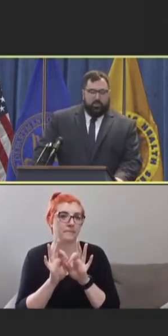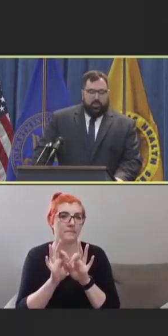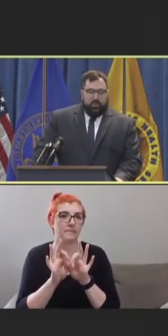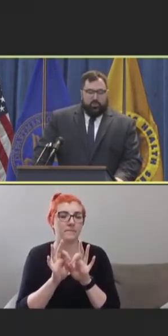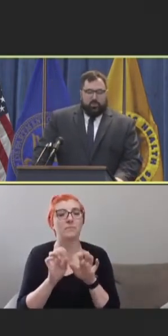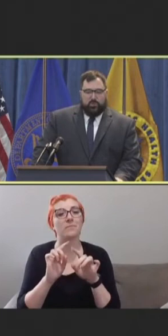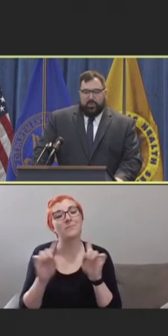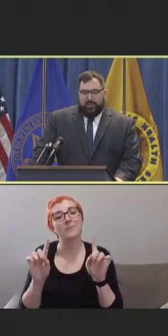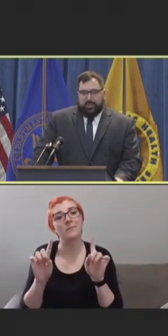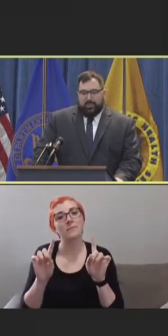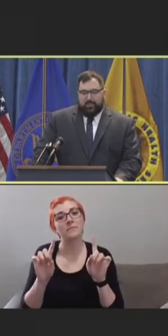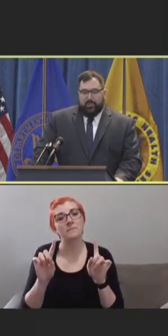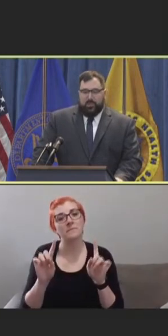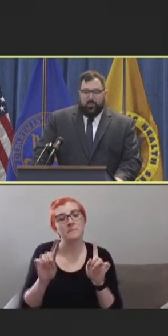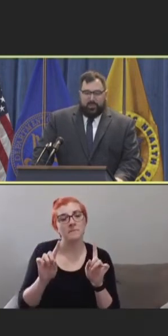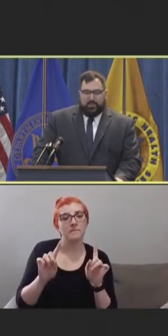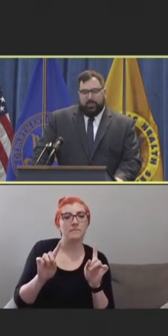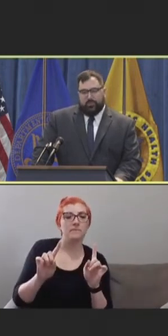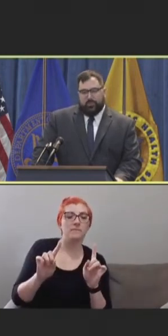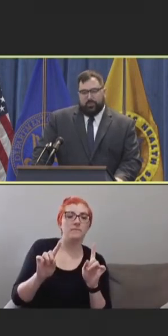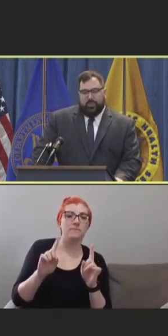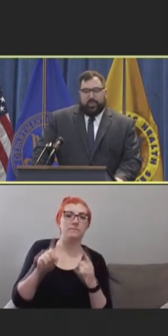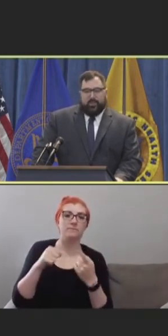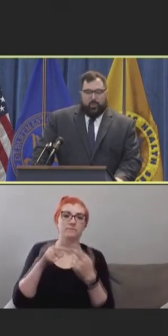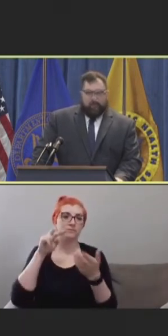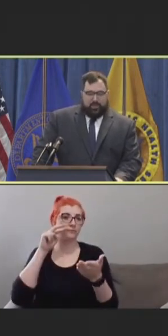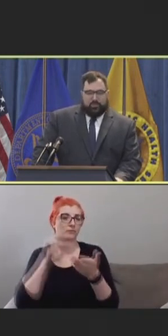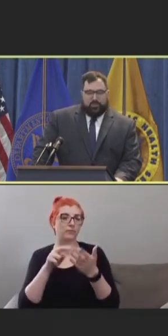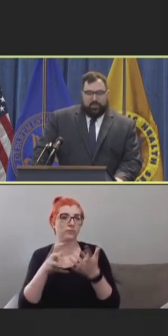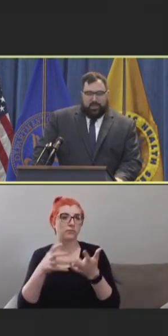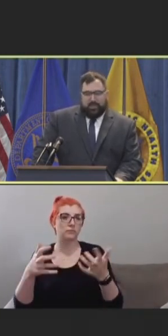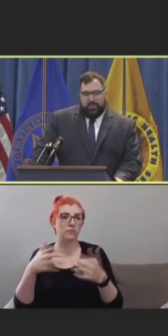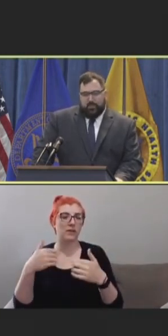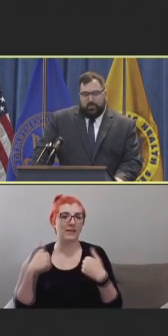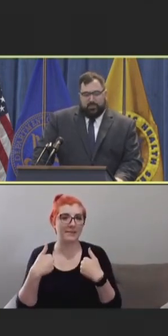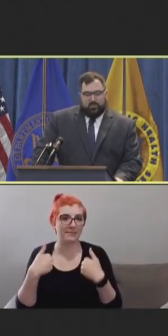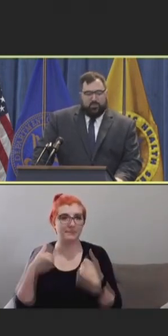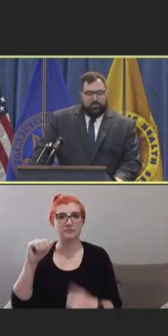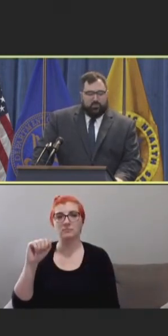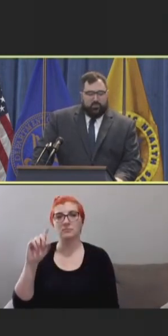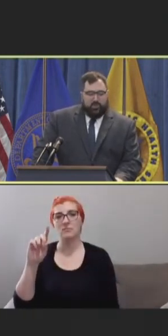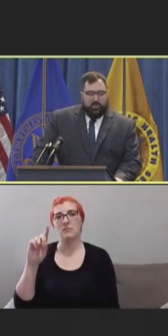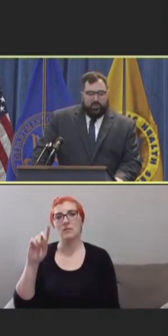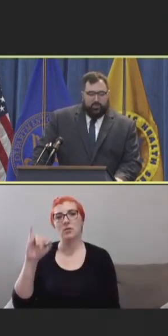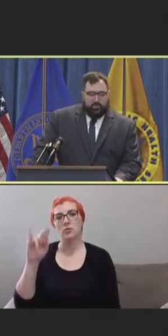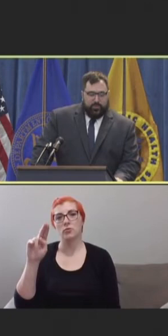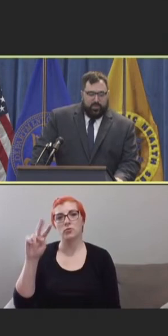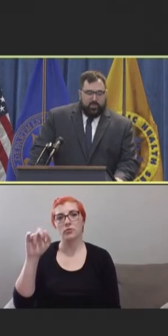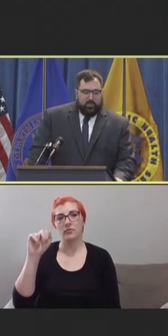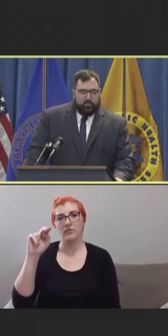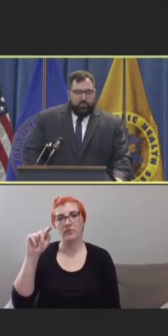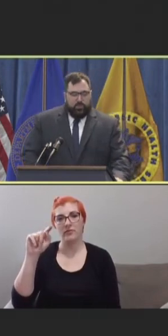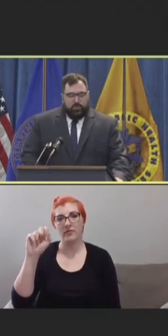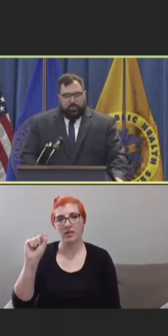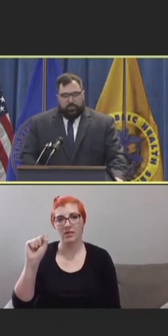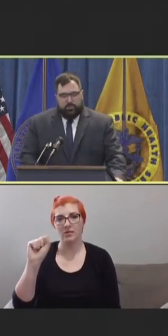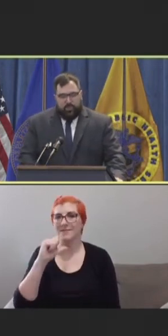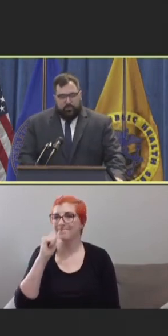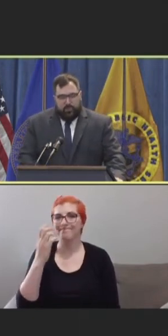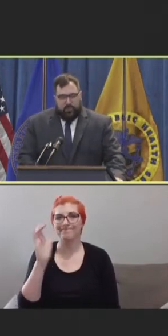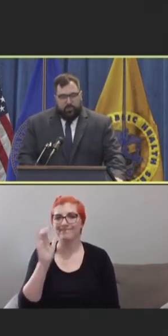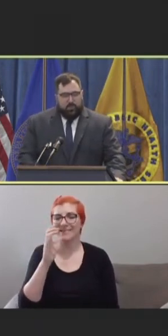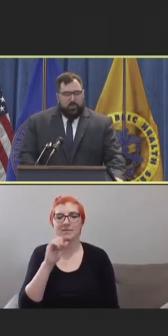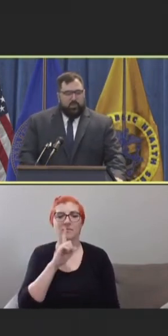However, when you look in obese animals, both adjuvants and high-dose vaccines don't seem to be very helpful. So if you look at this